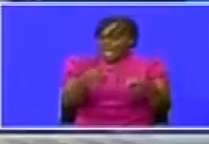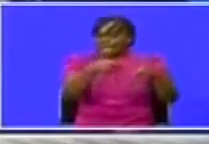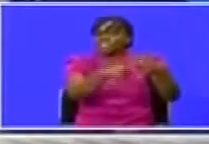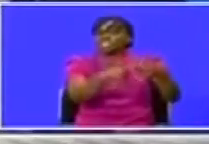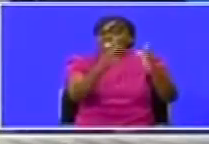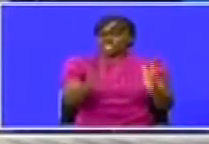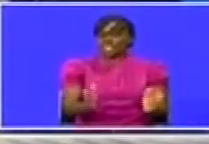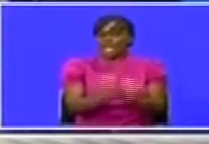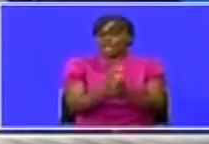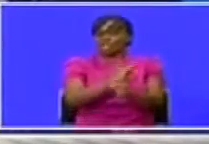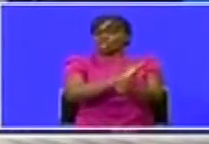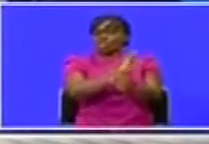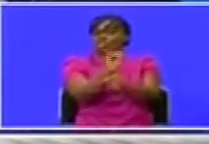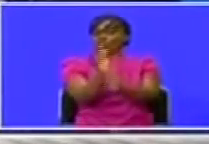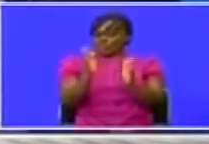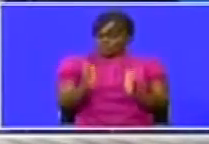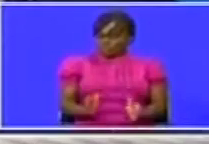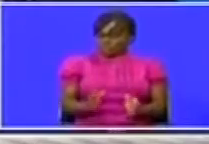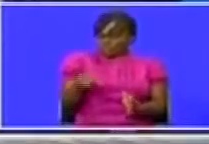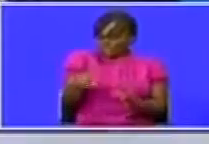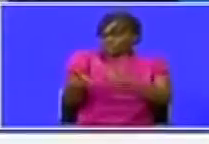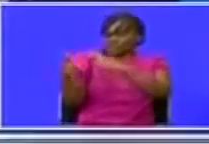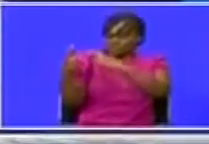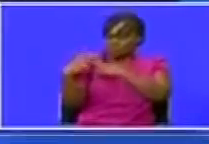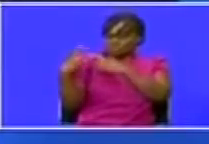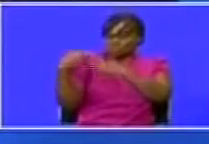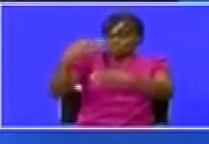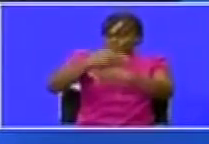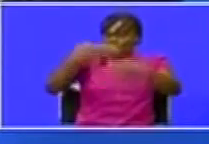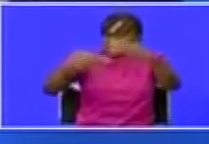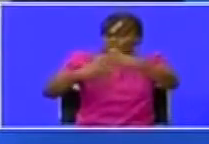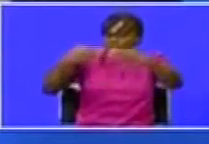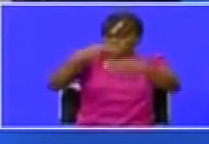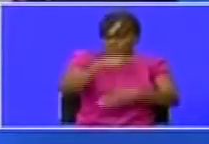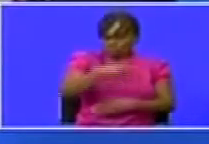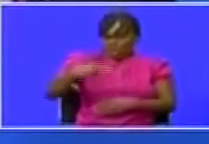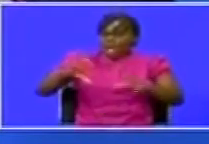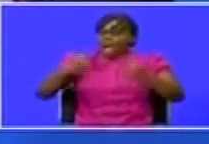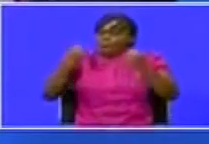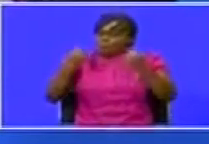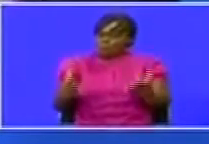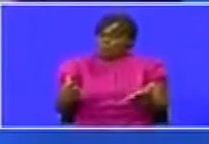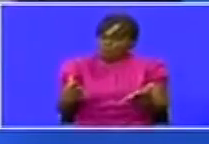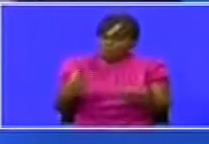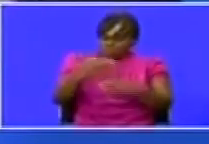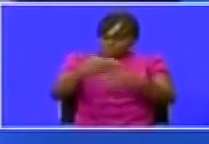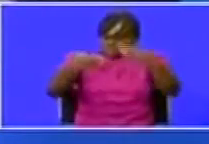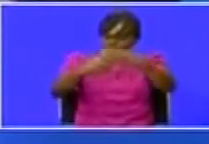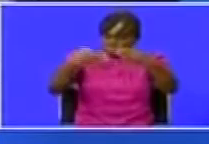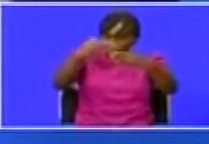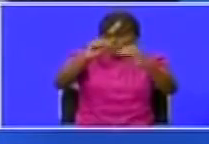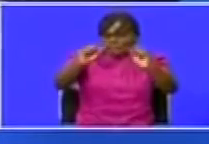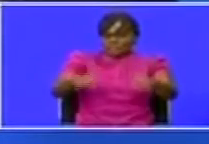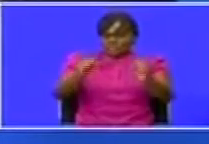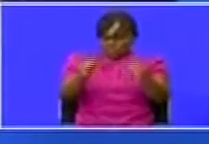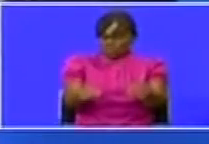and the architect who oversaw the construction work of that building at Huruma? And how many more buildings in the city are at